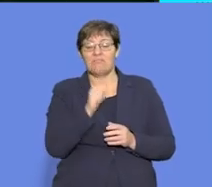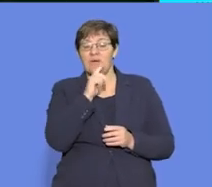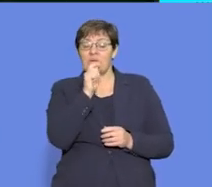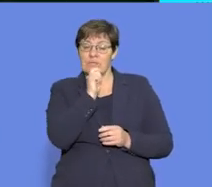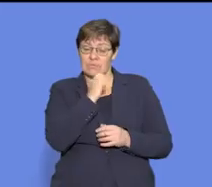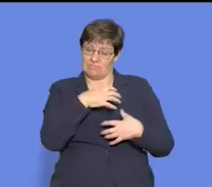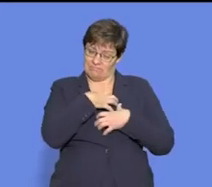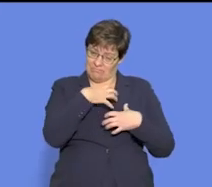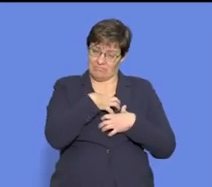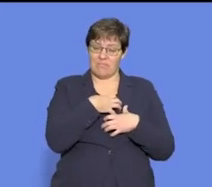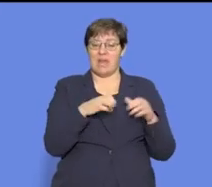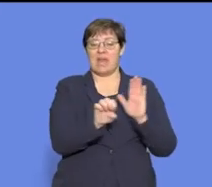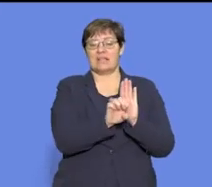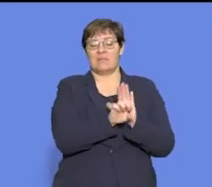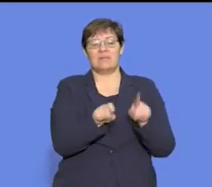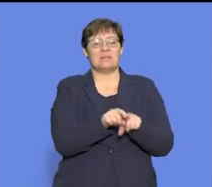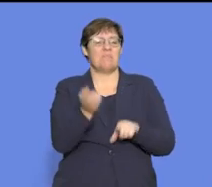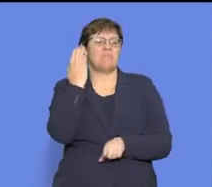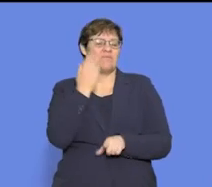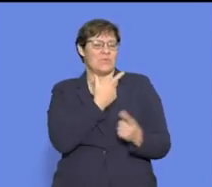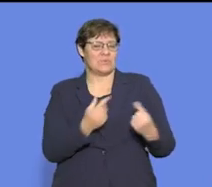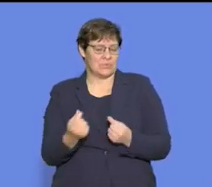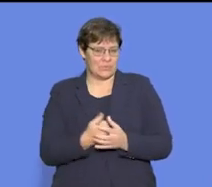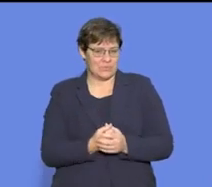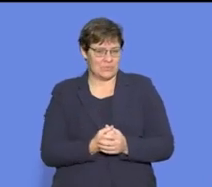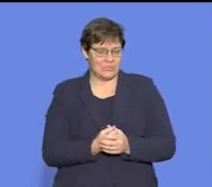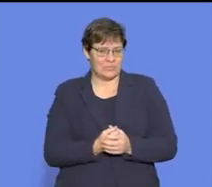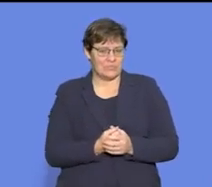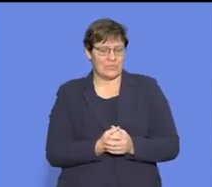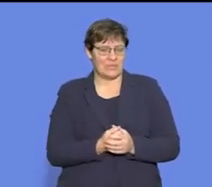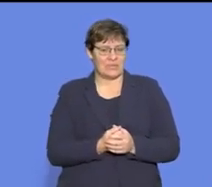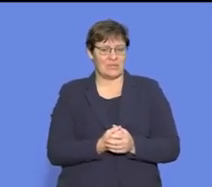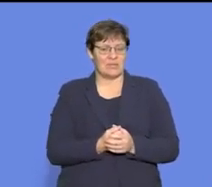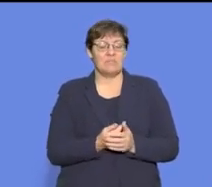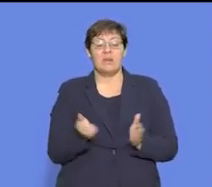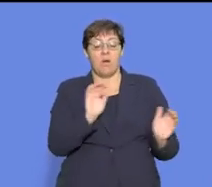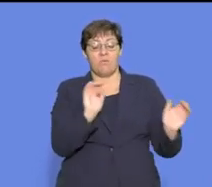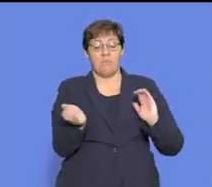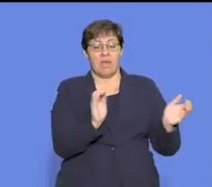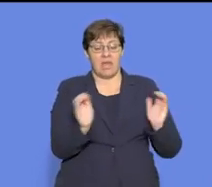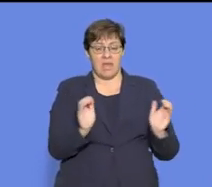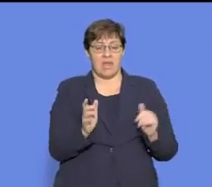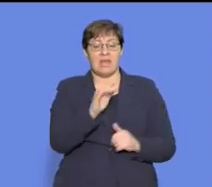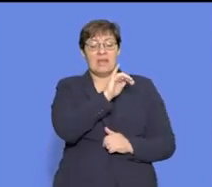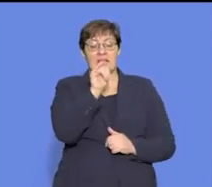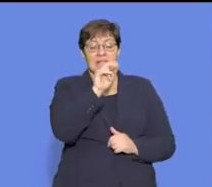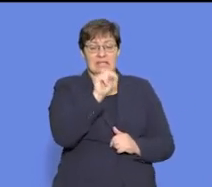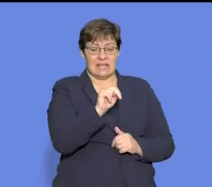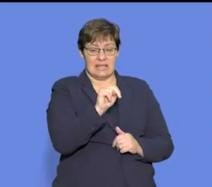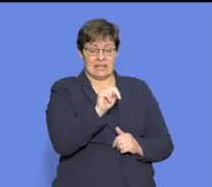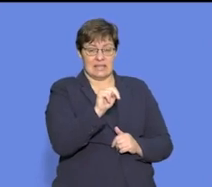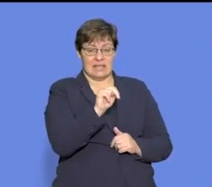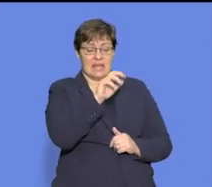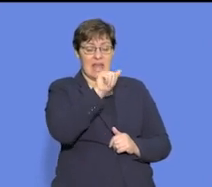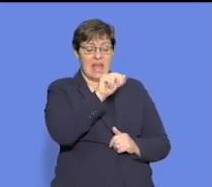do that. And we'll use our examples that we've been doing earlier. Here's the example of comparing